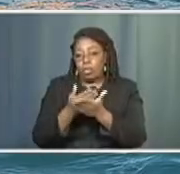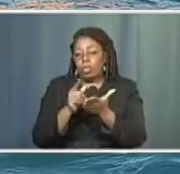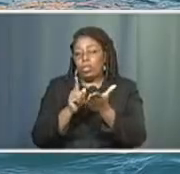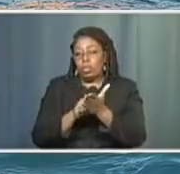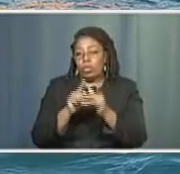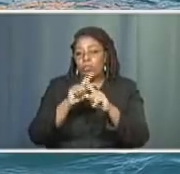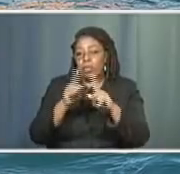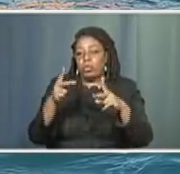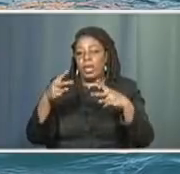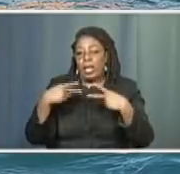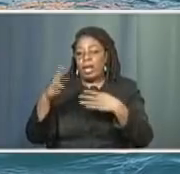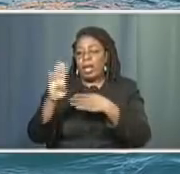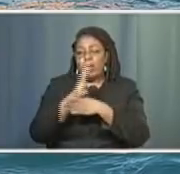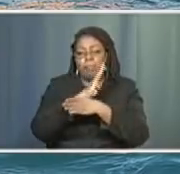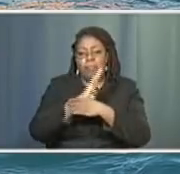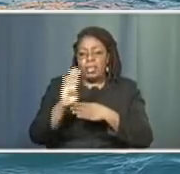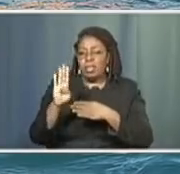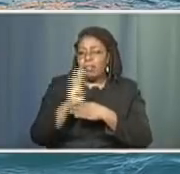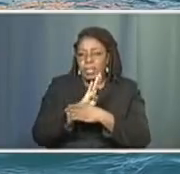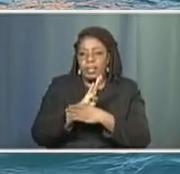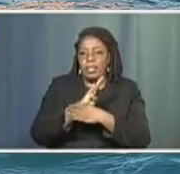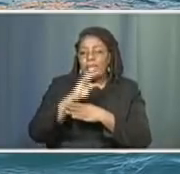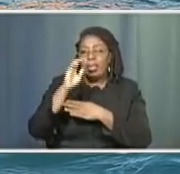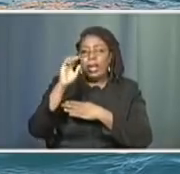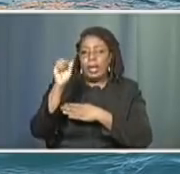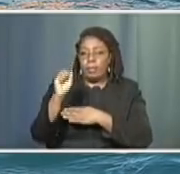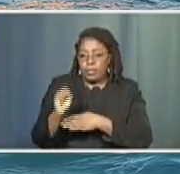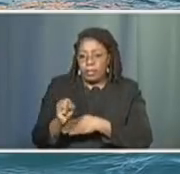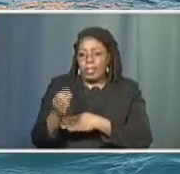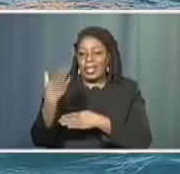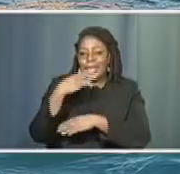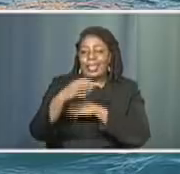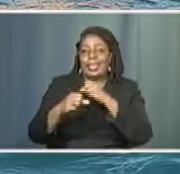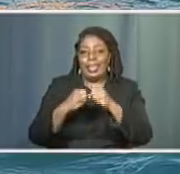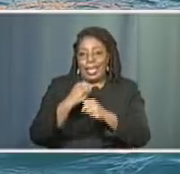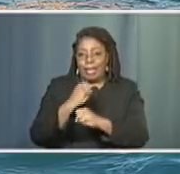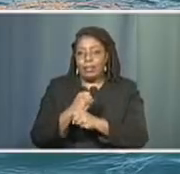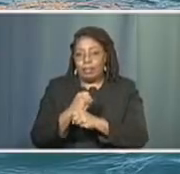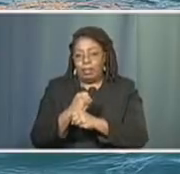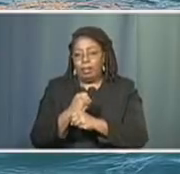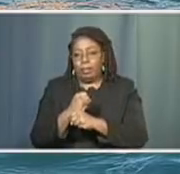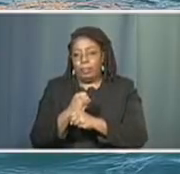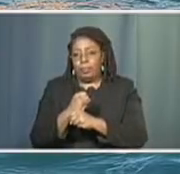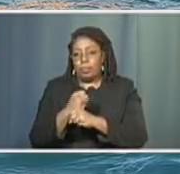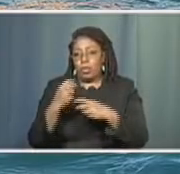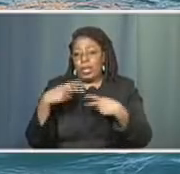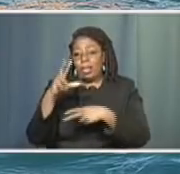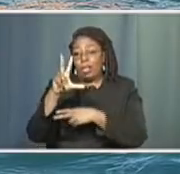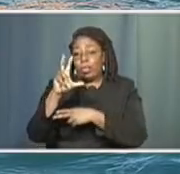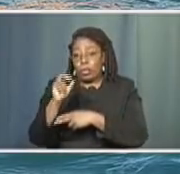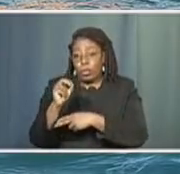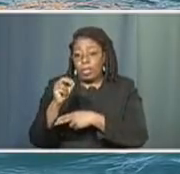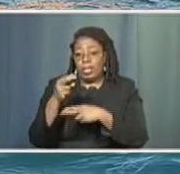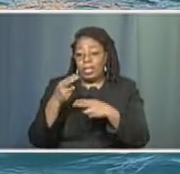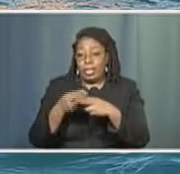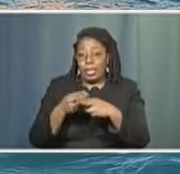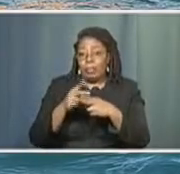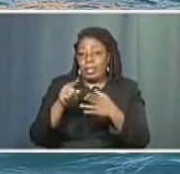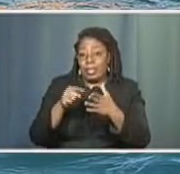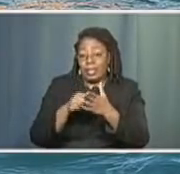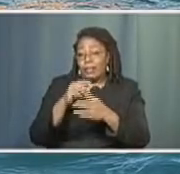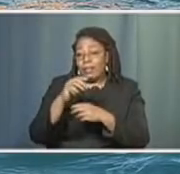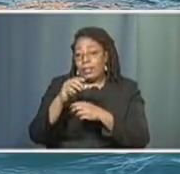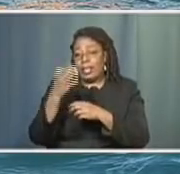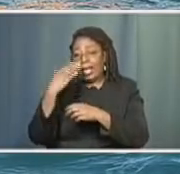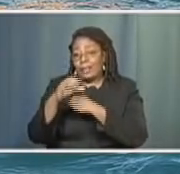busy season it has been, not as busy as last year, which was, as you know, a record-breaking season with some 30 named storms. This year, we've ended up